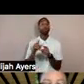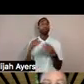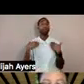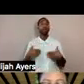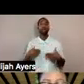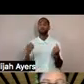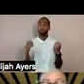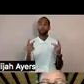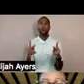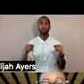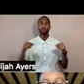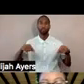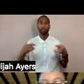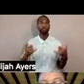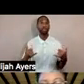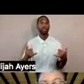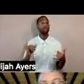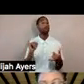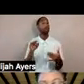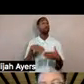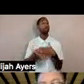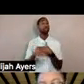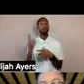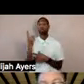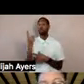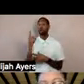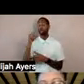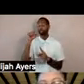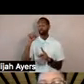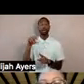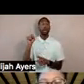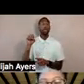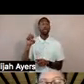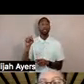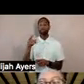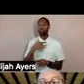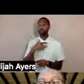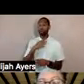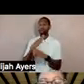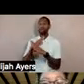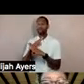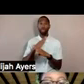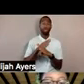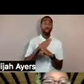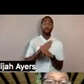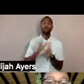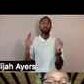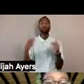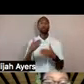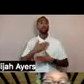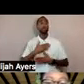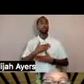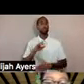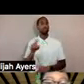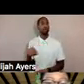present moment. And if entering one of the senses feels inaccessible, I invite you to just focus on your breath